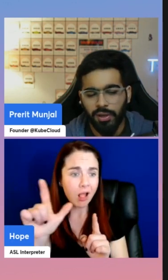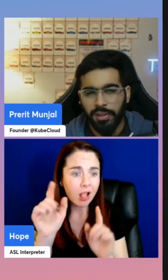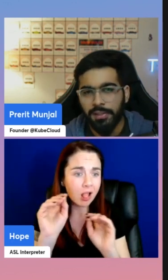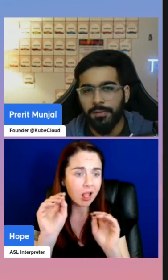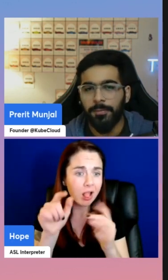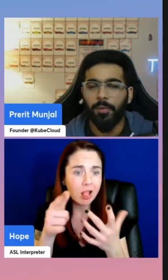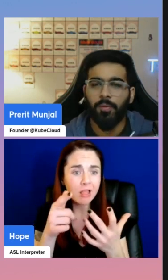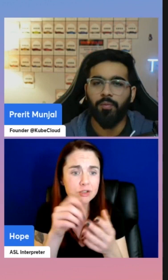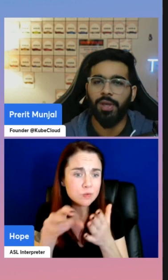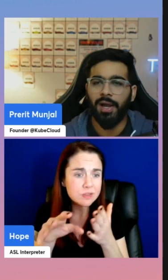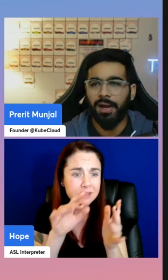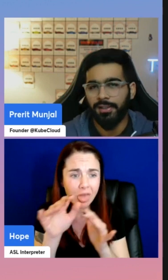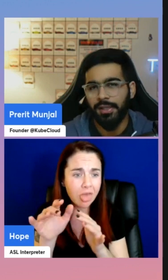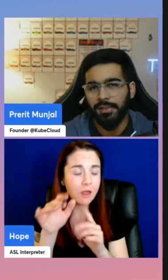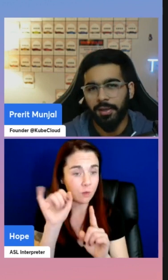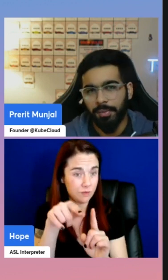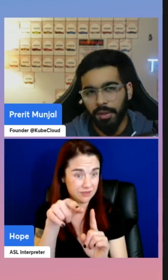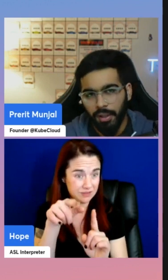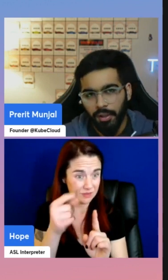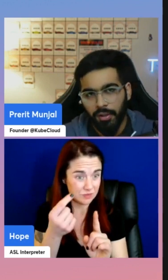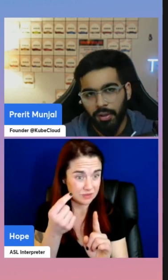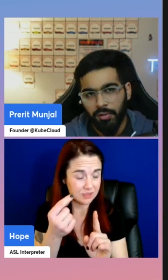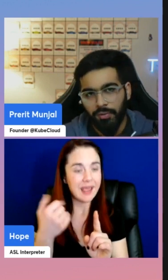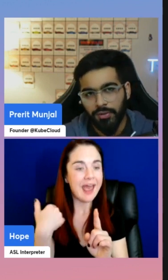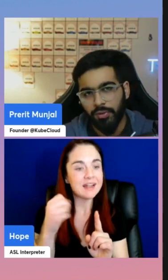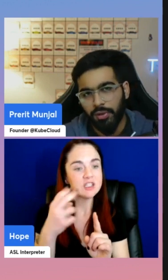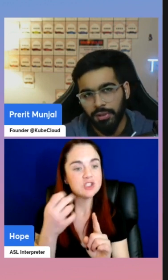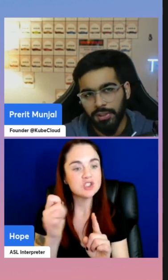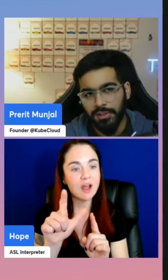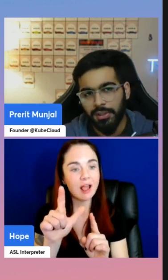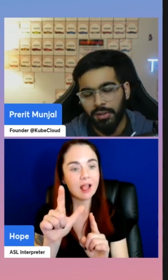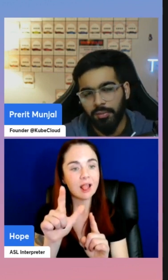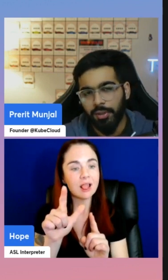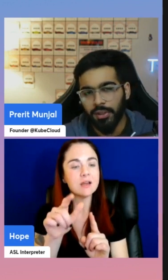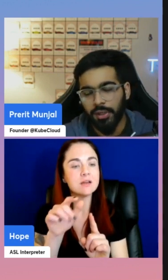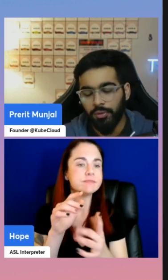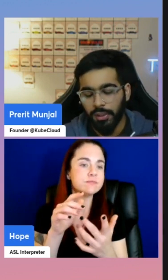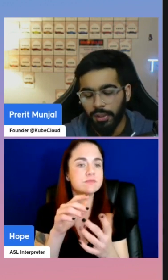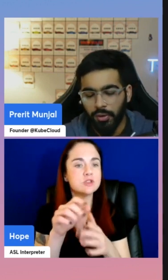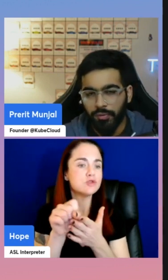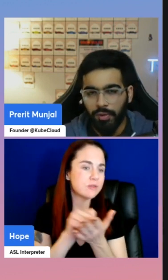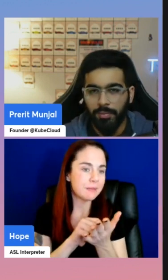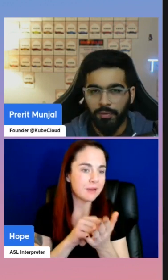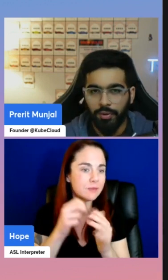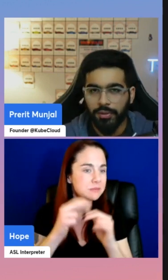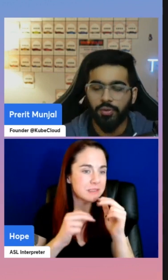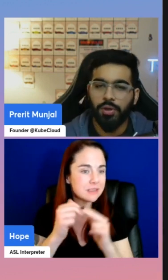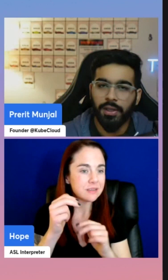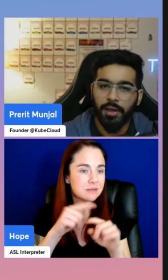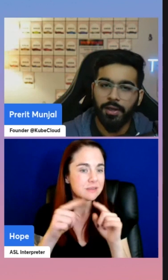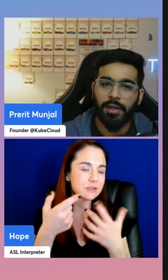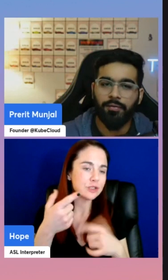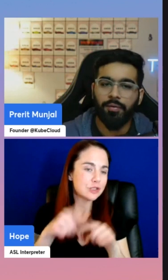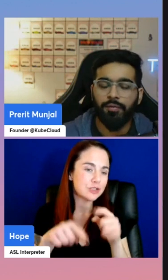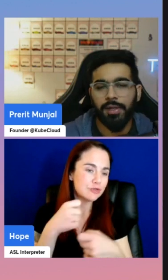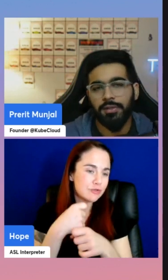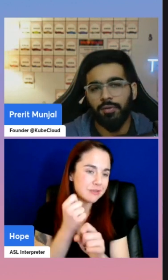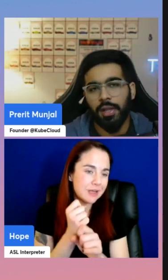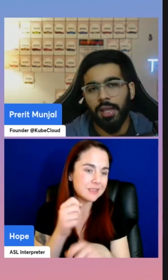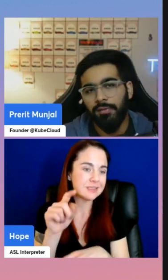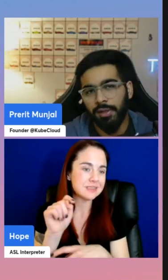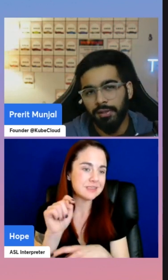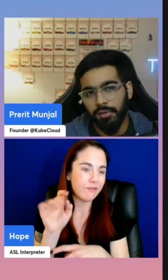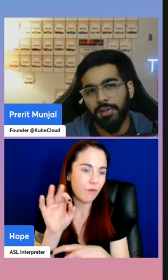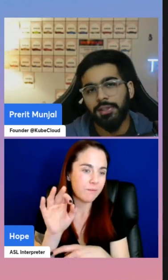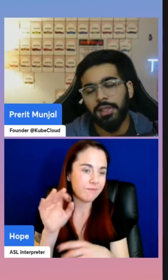So what are these? So we had a shell script which would just because it was again not viable for us to create Terraform files